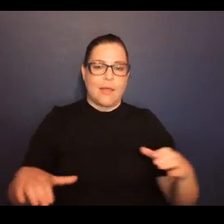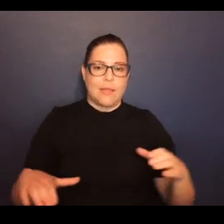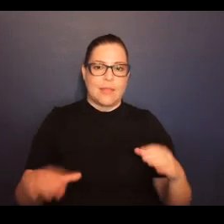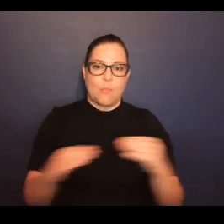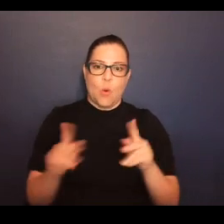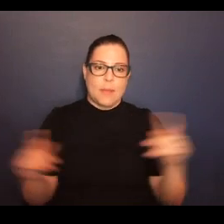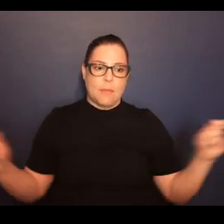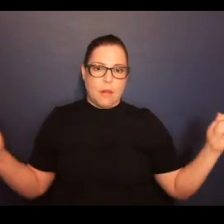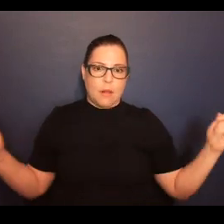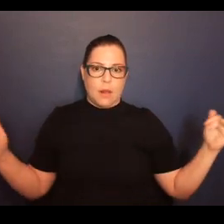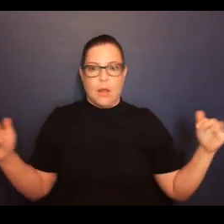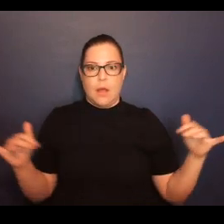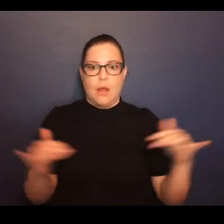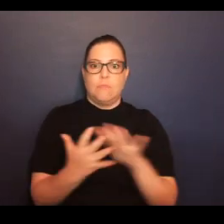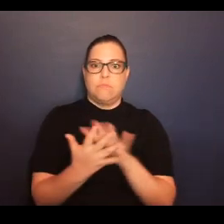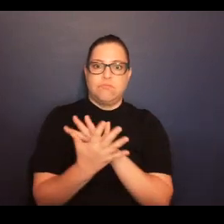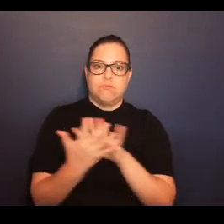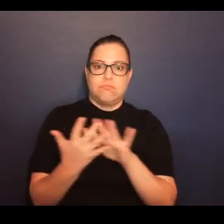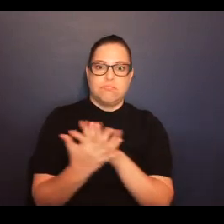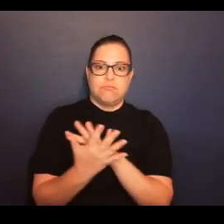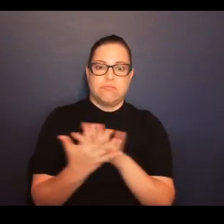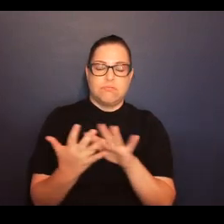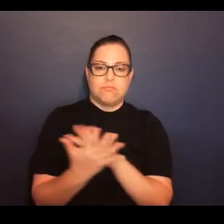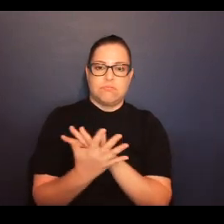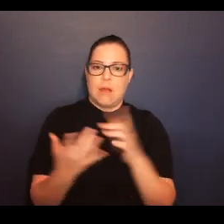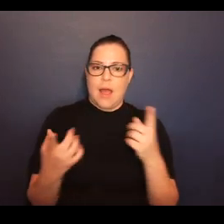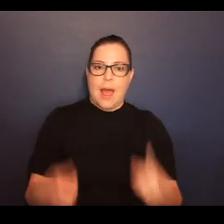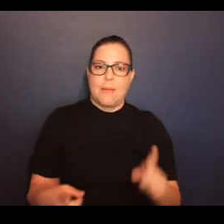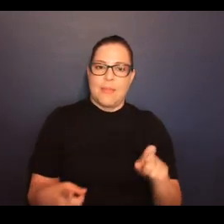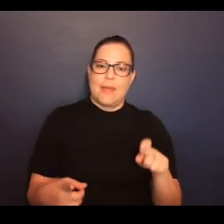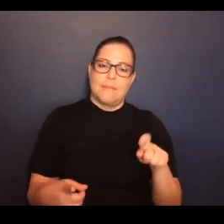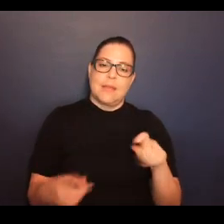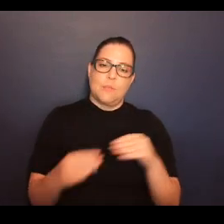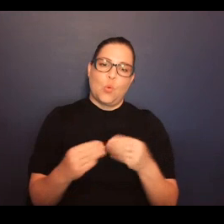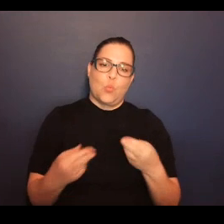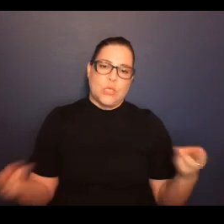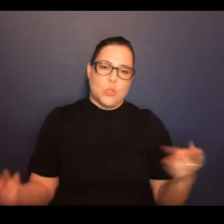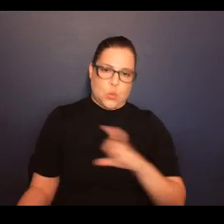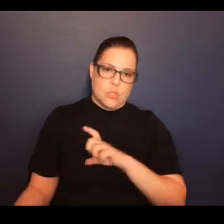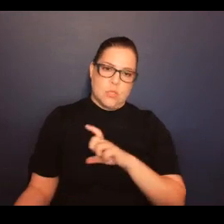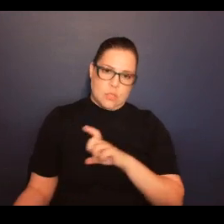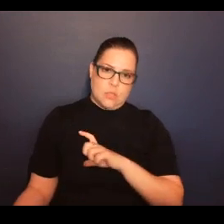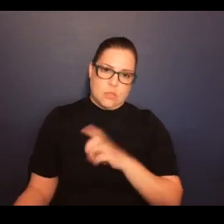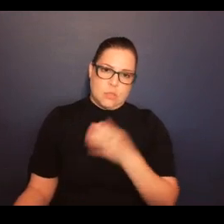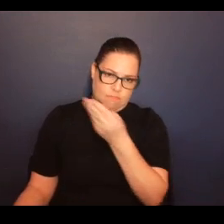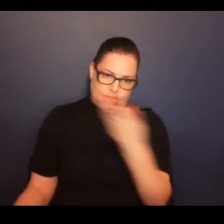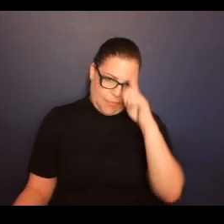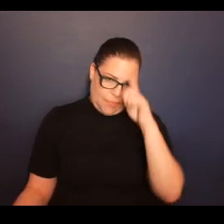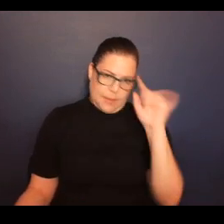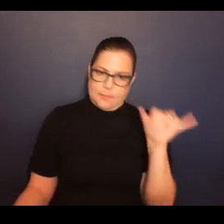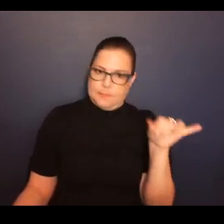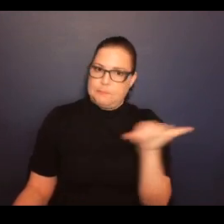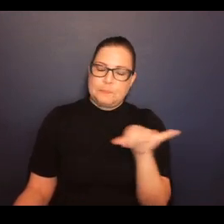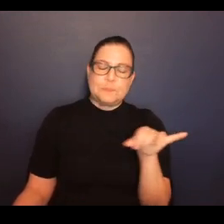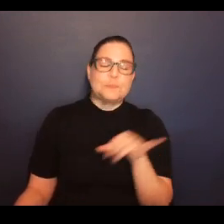more people and you create more density, you need more resources. So I share that sentiment with you.